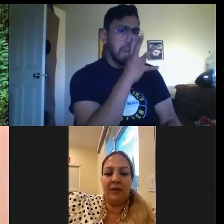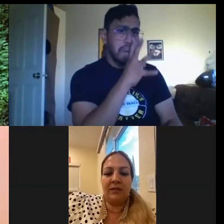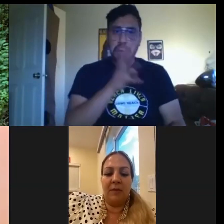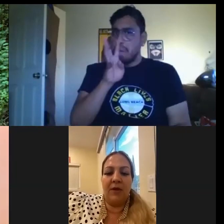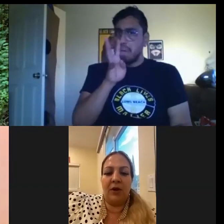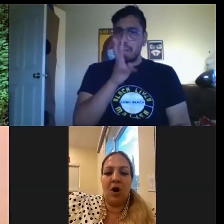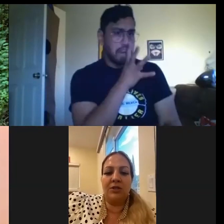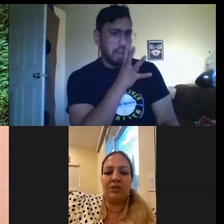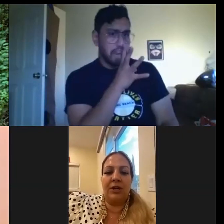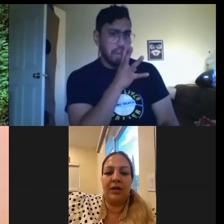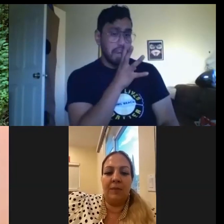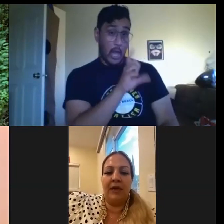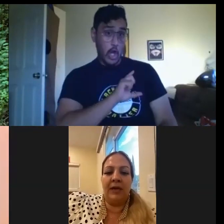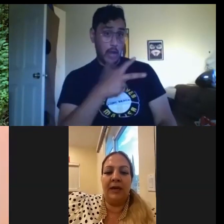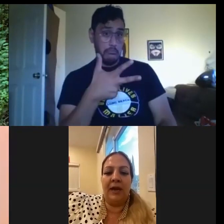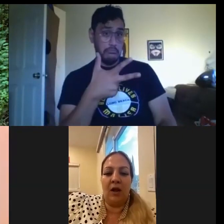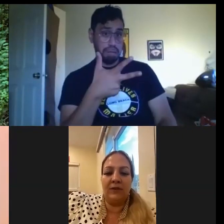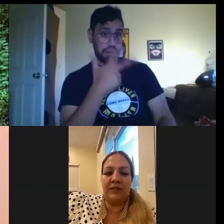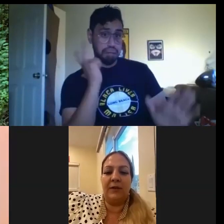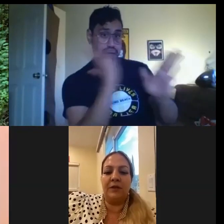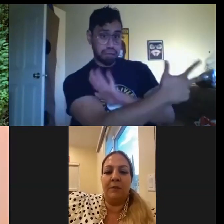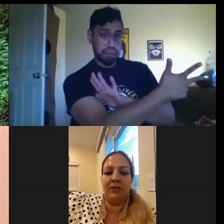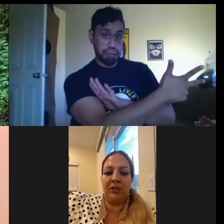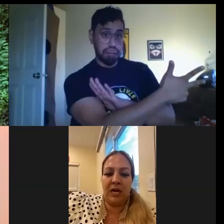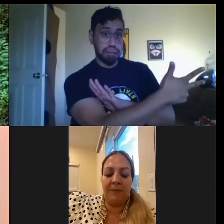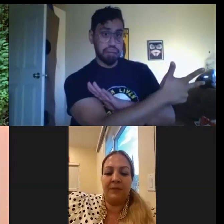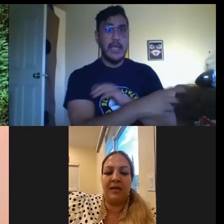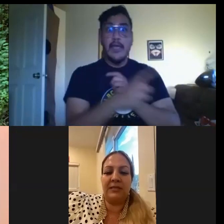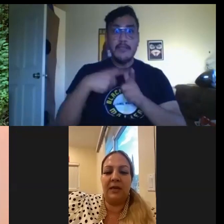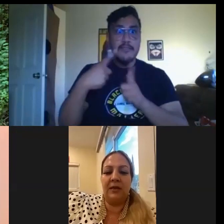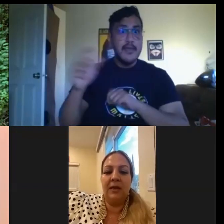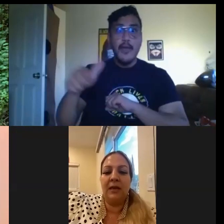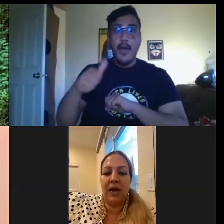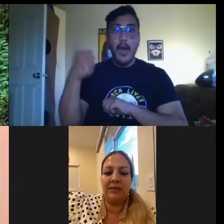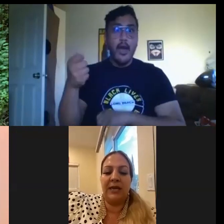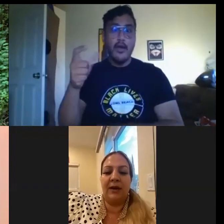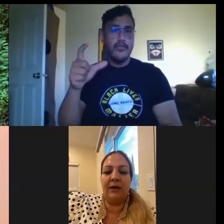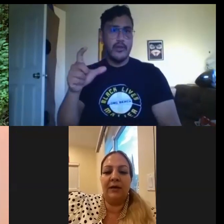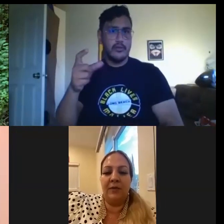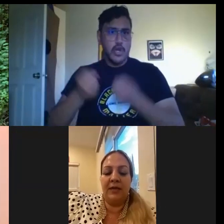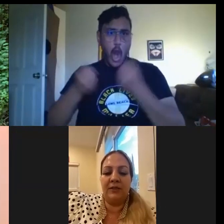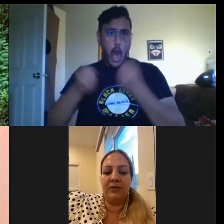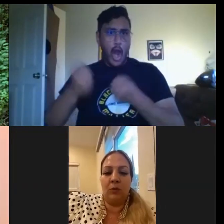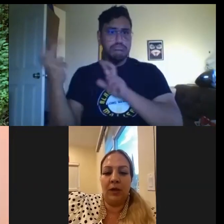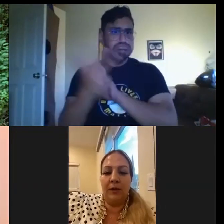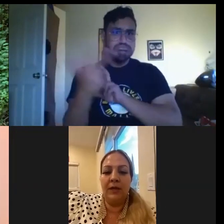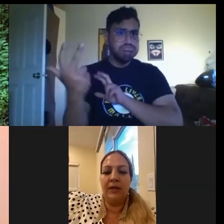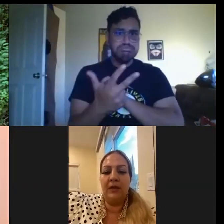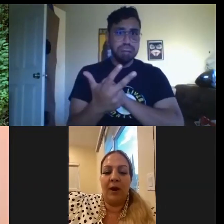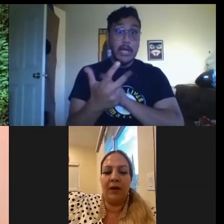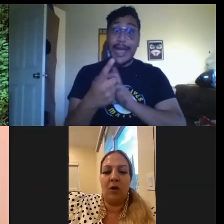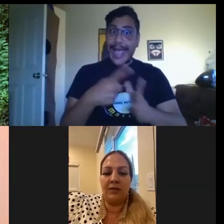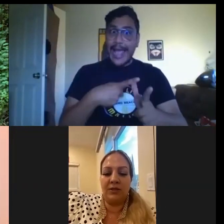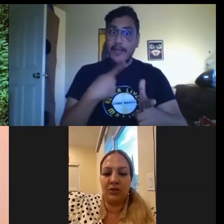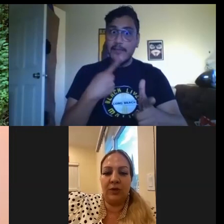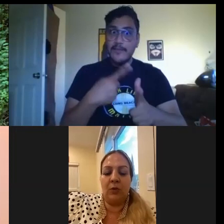then some other cars started coming, and all of a sudden there was a bunch of cops. My son got scared. He began to run. He